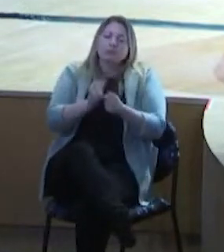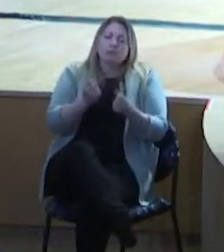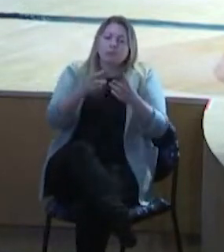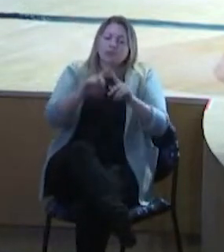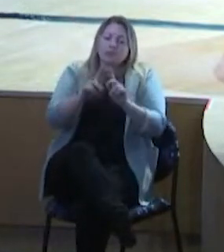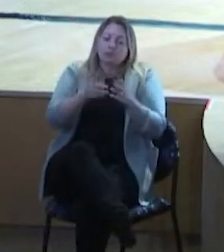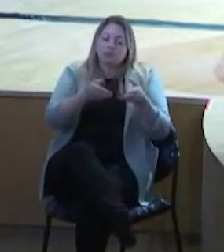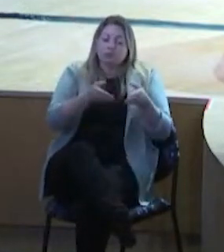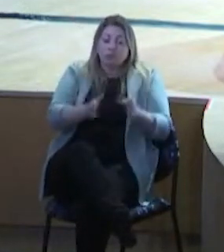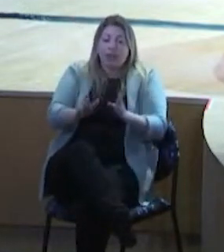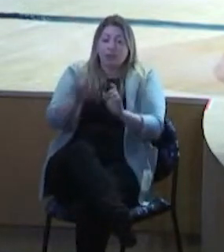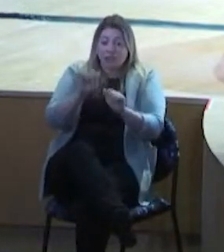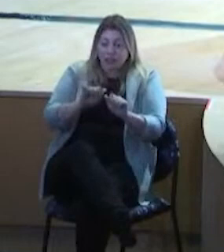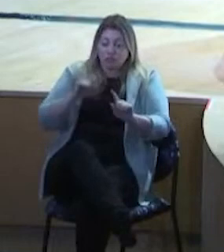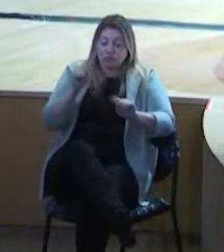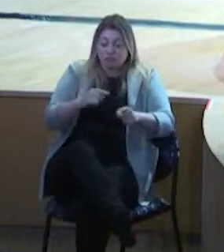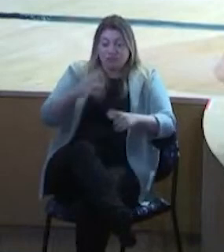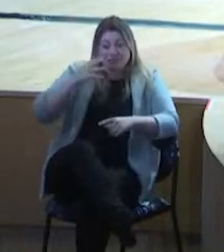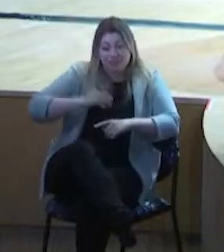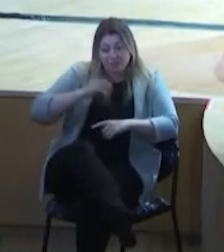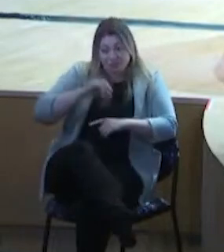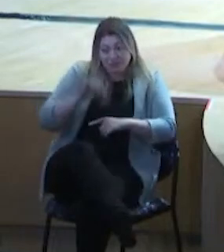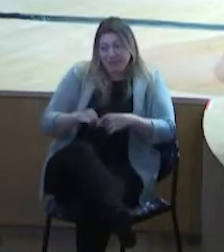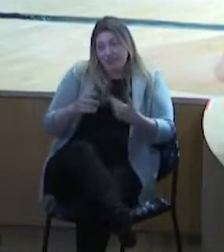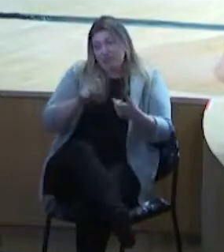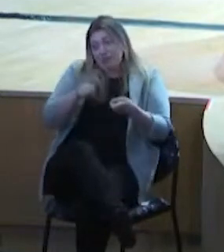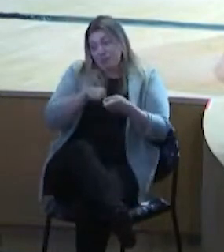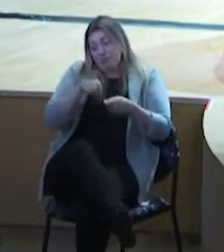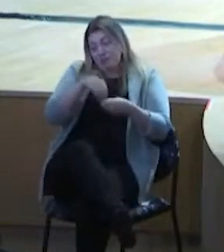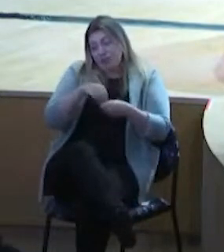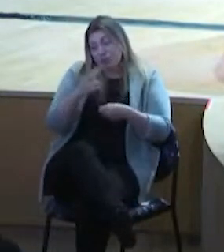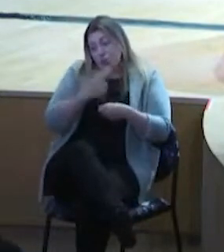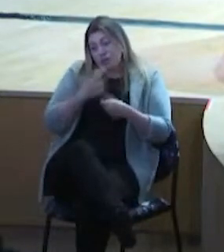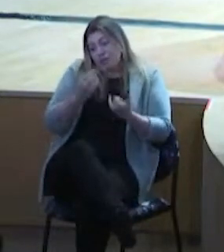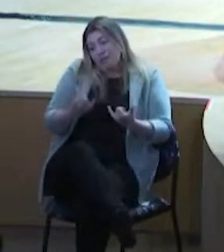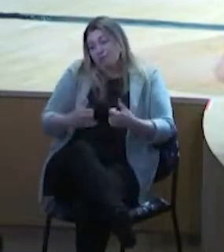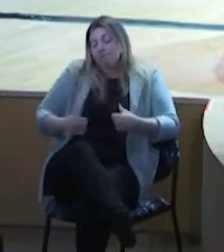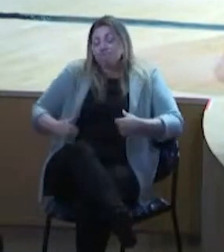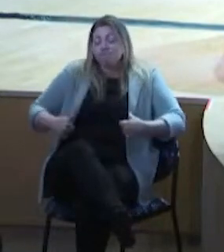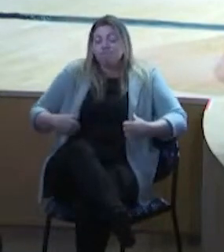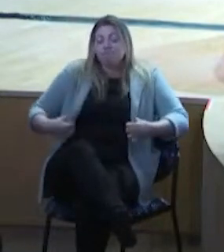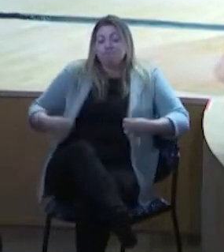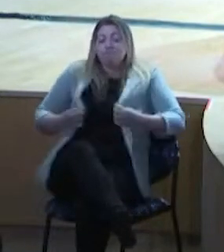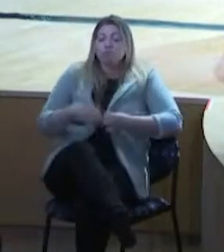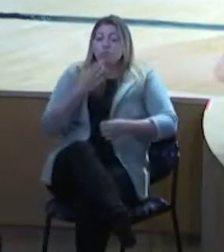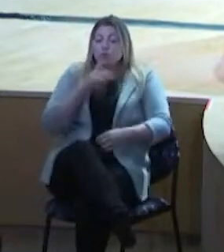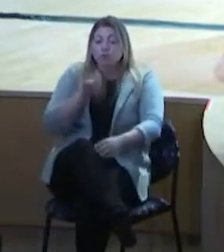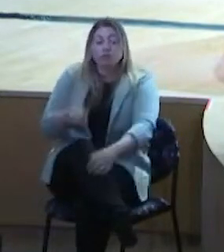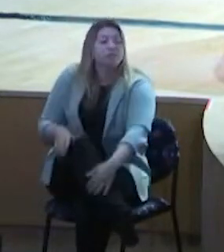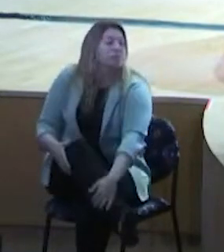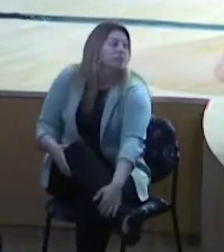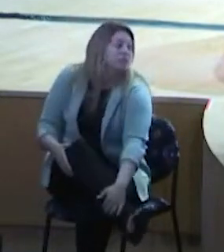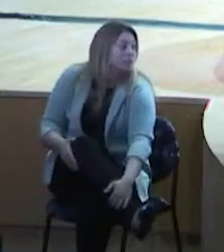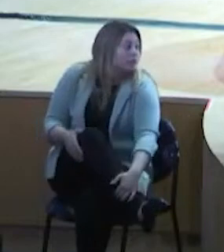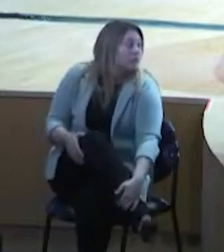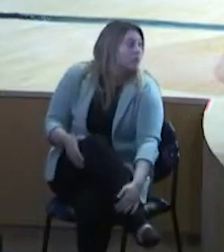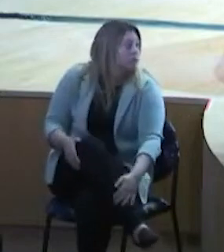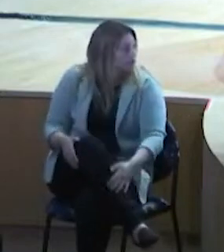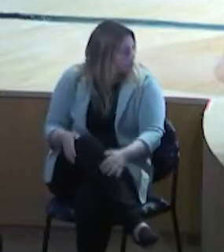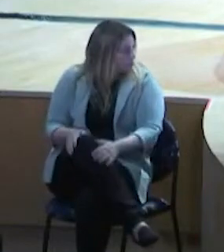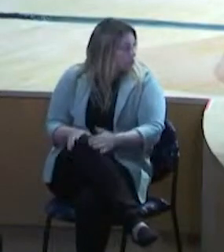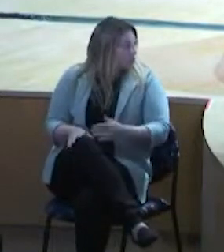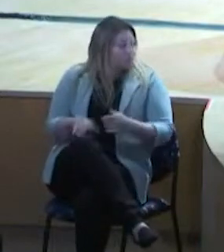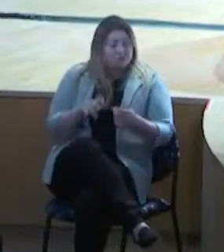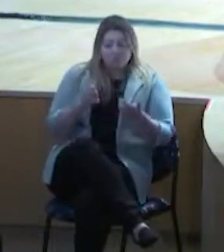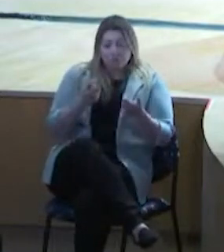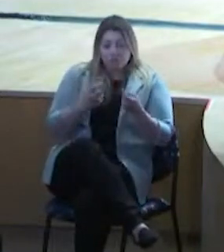these things, specifically in Hawaii right now. Good question. Thank you. Okay. Any other questions? It's